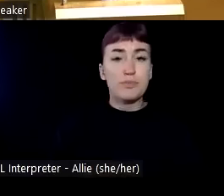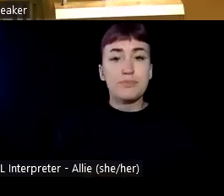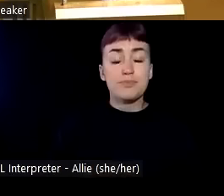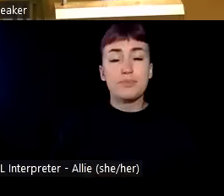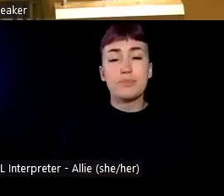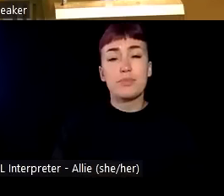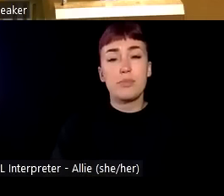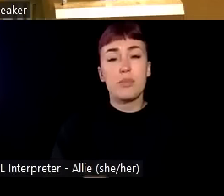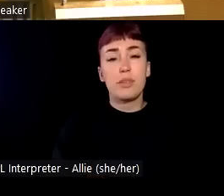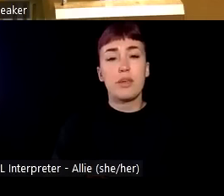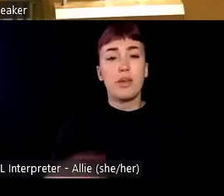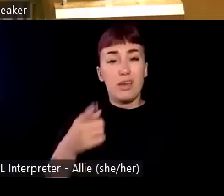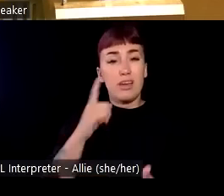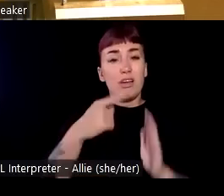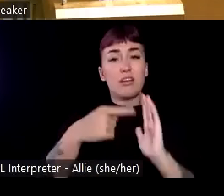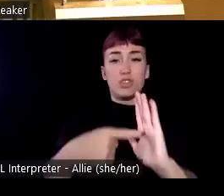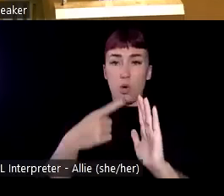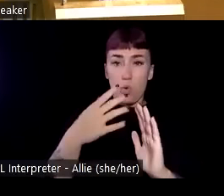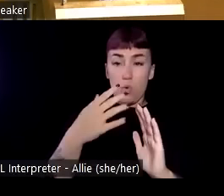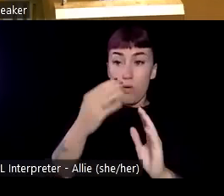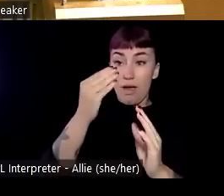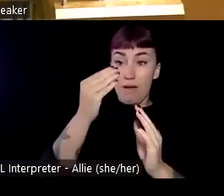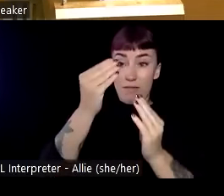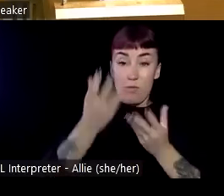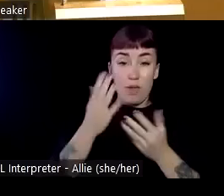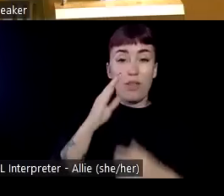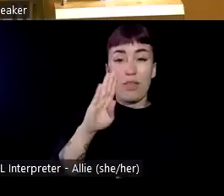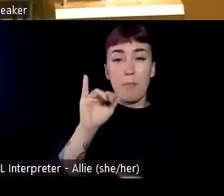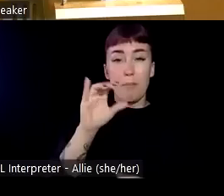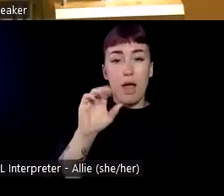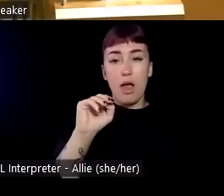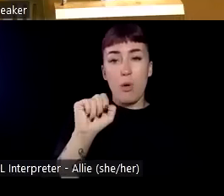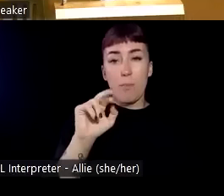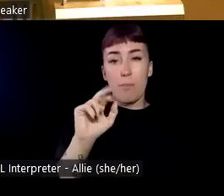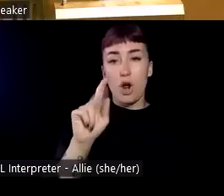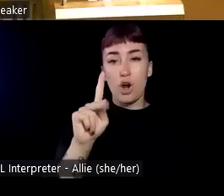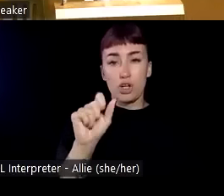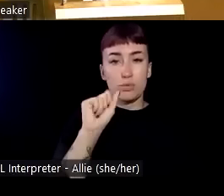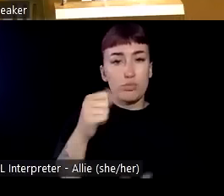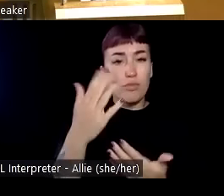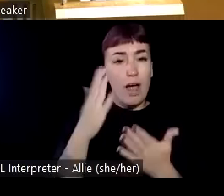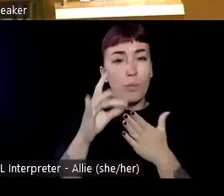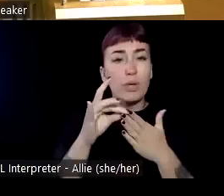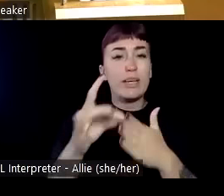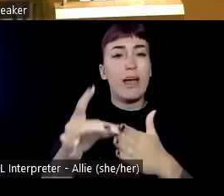have the information that biomarkers provide us, it helps us guide patients better.